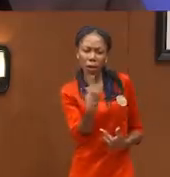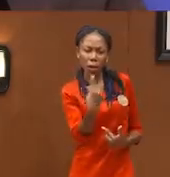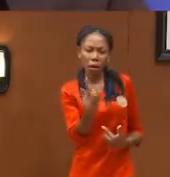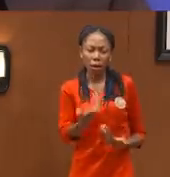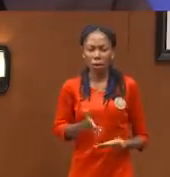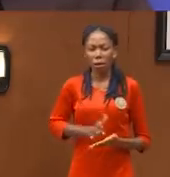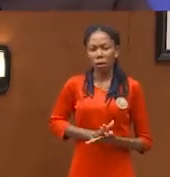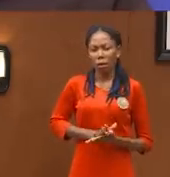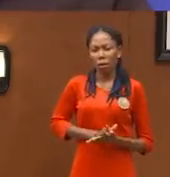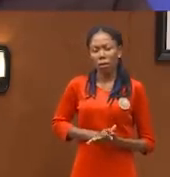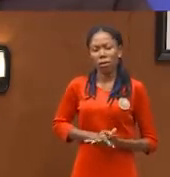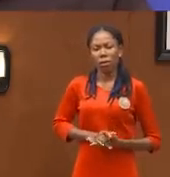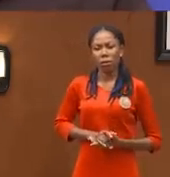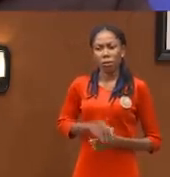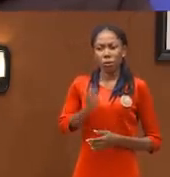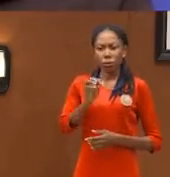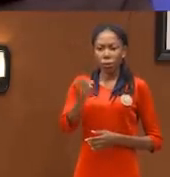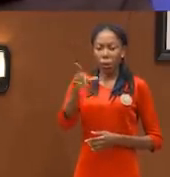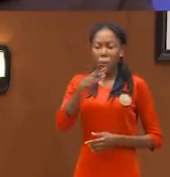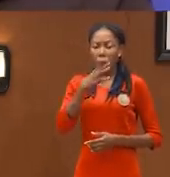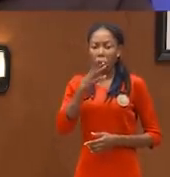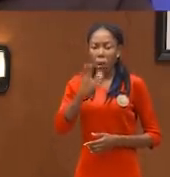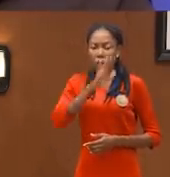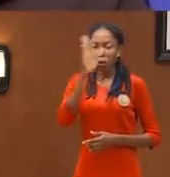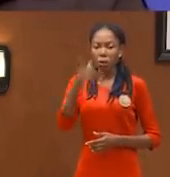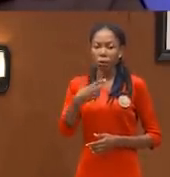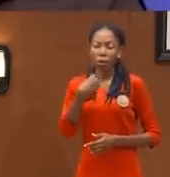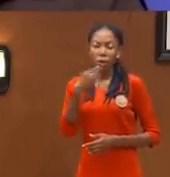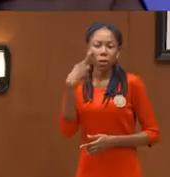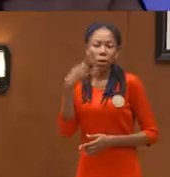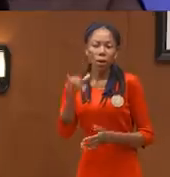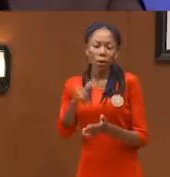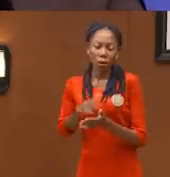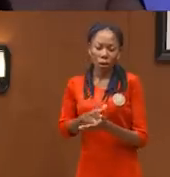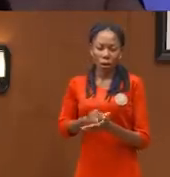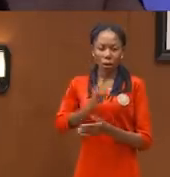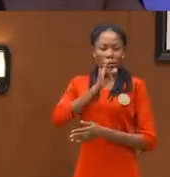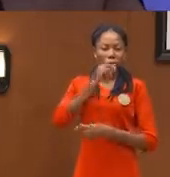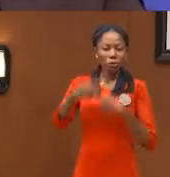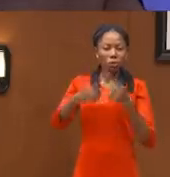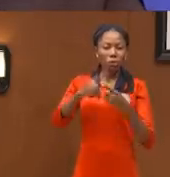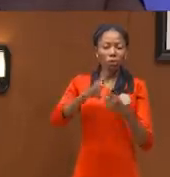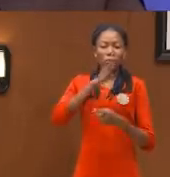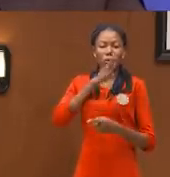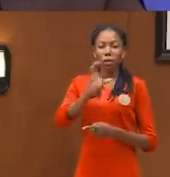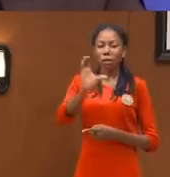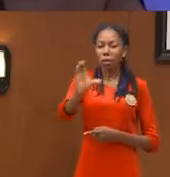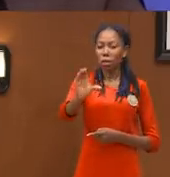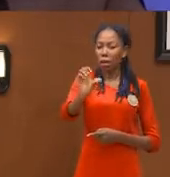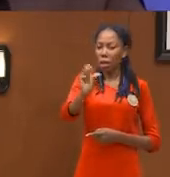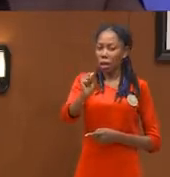Okay. My mom didn't tell me it was going to be operation. When I asked her, what did the doctor tell you? She